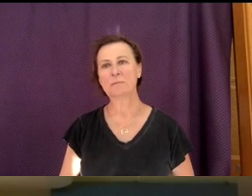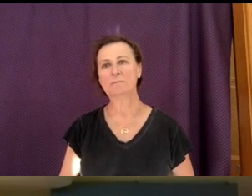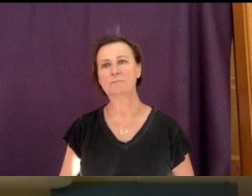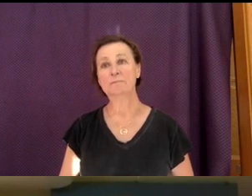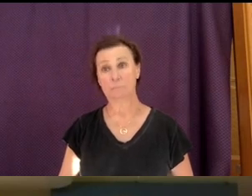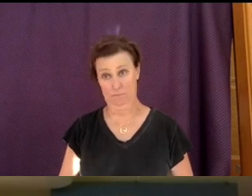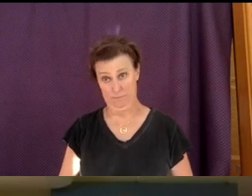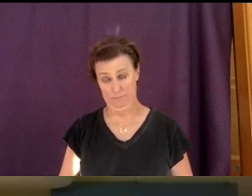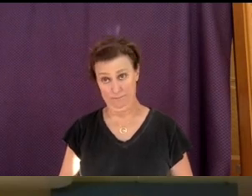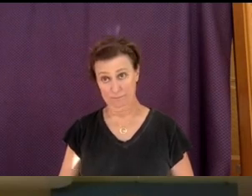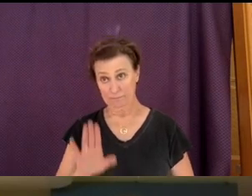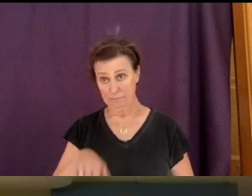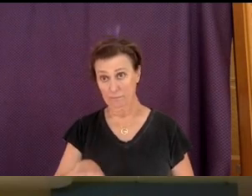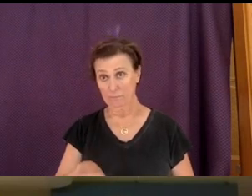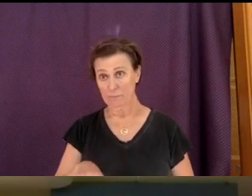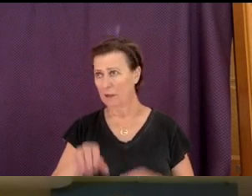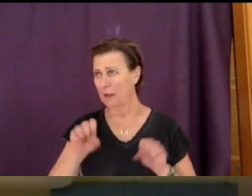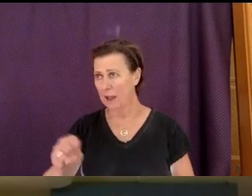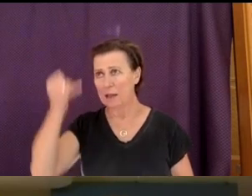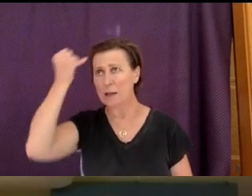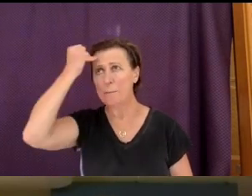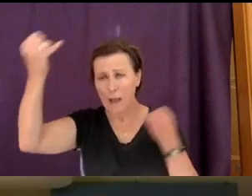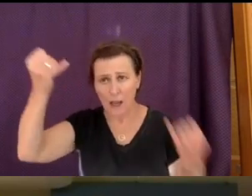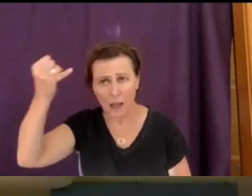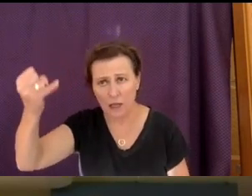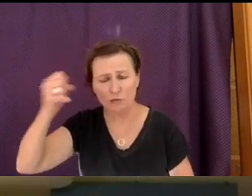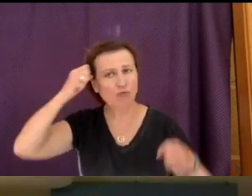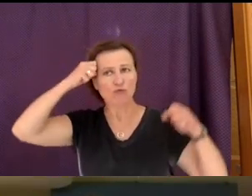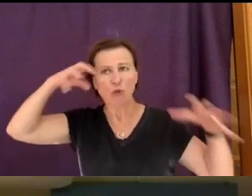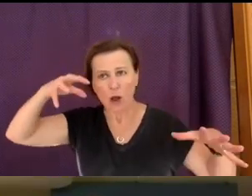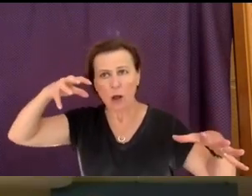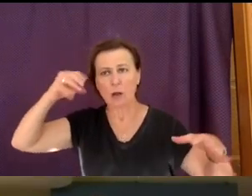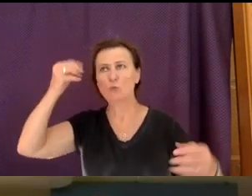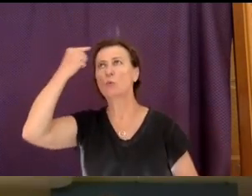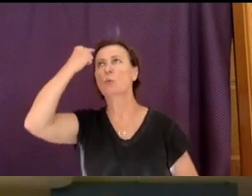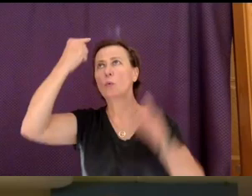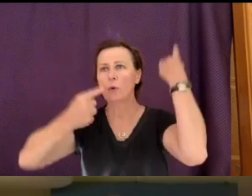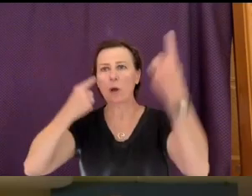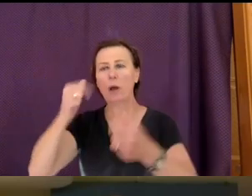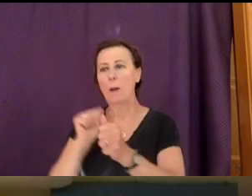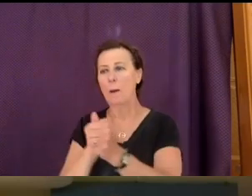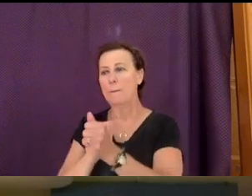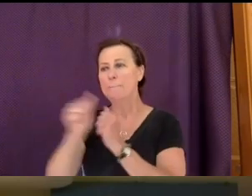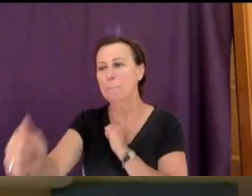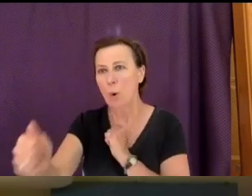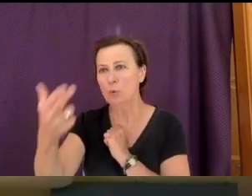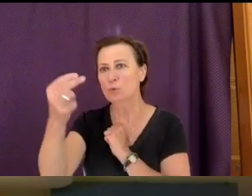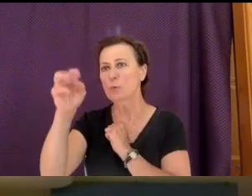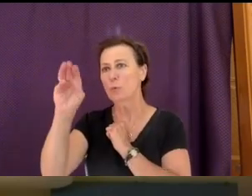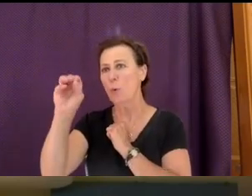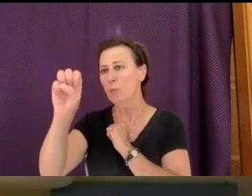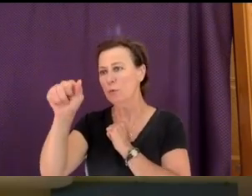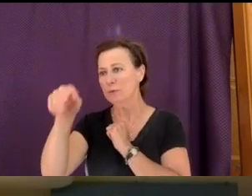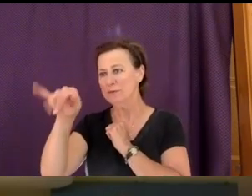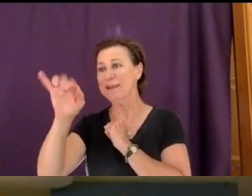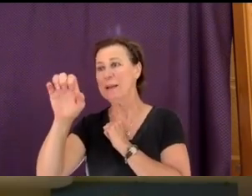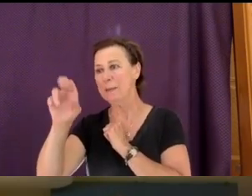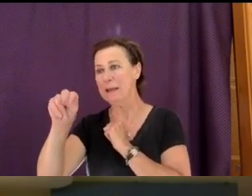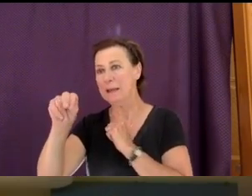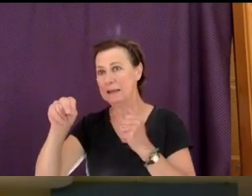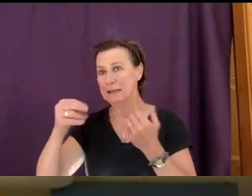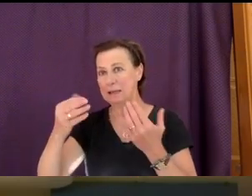Is it unimaginable and shocking to contemplate a post-Homo sapiens creature with